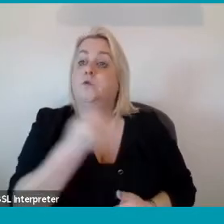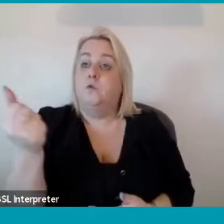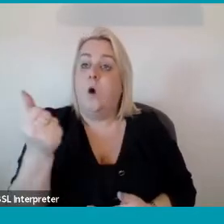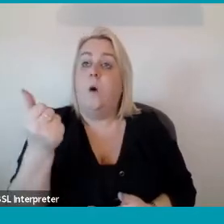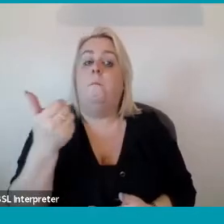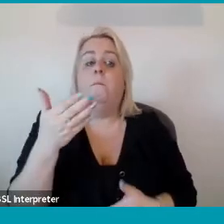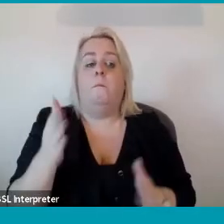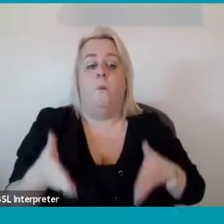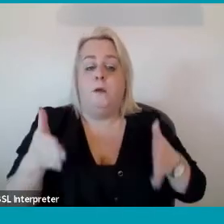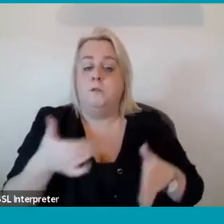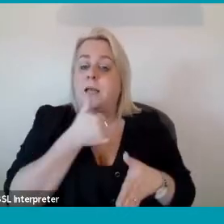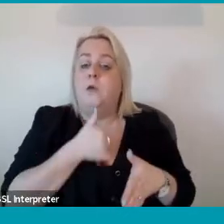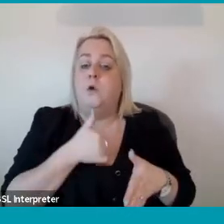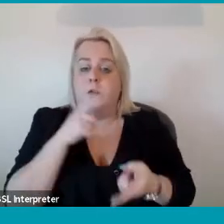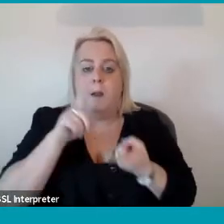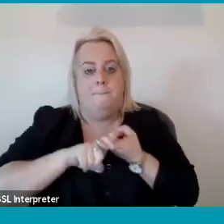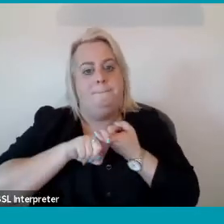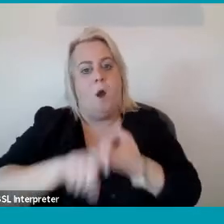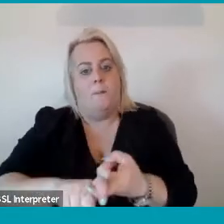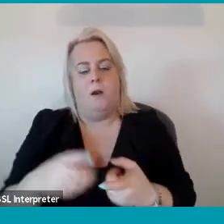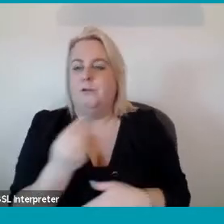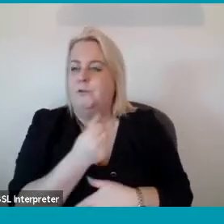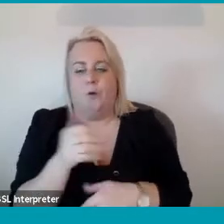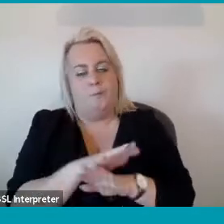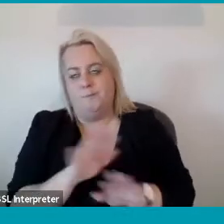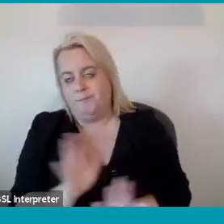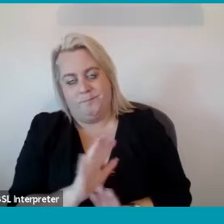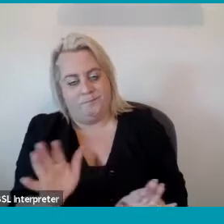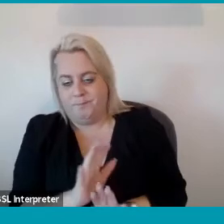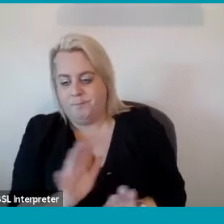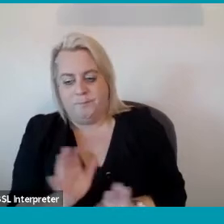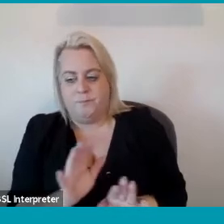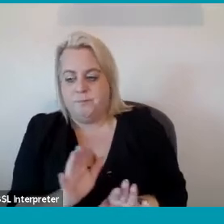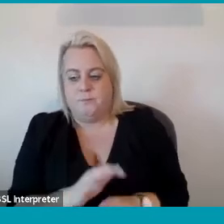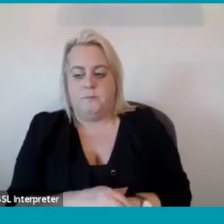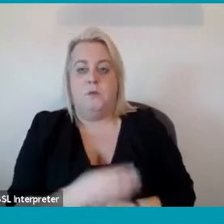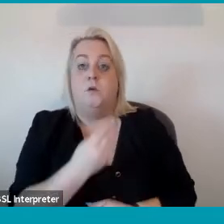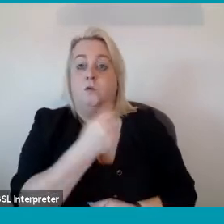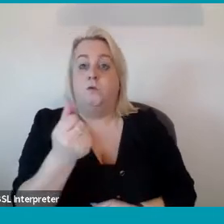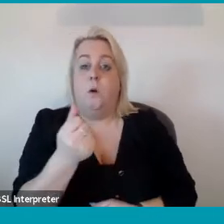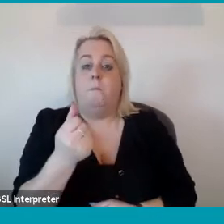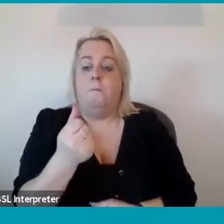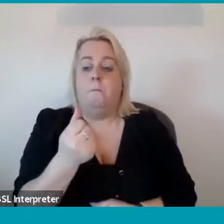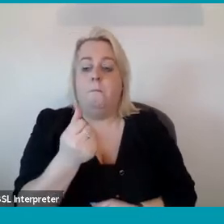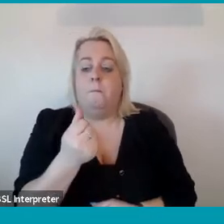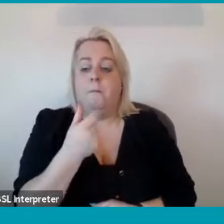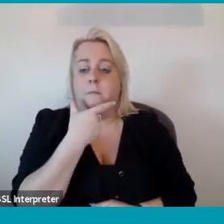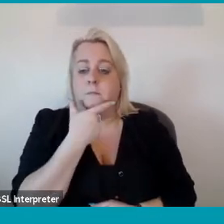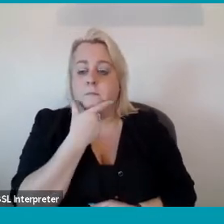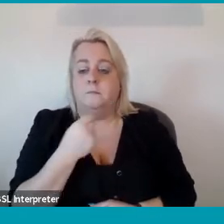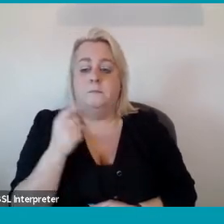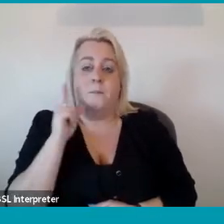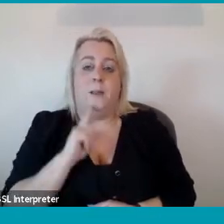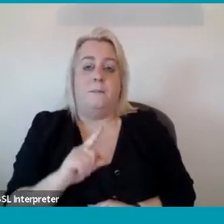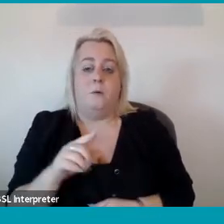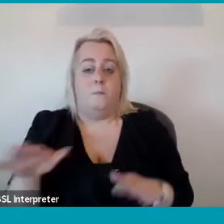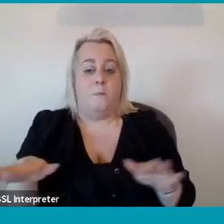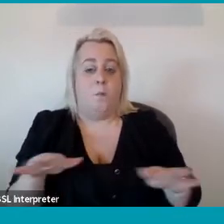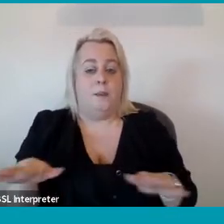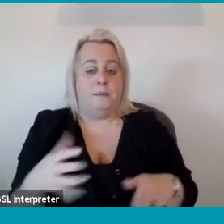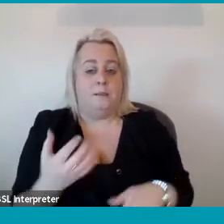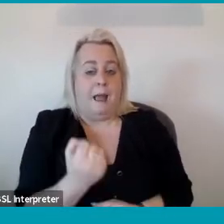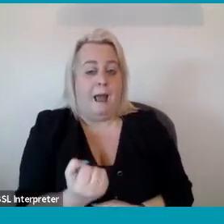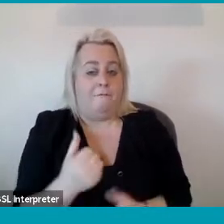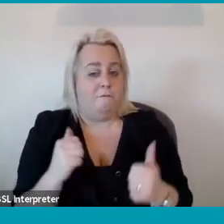users. So some people will have some mobility. And I don't know if you've seen them, but sometimes we see on